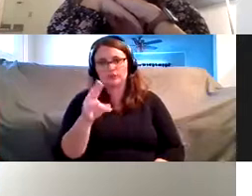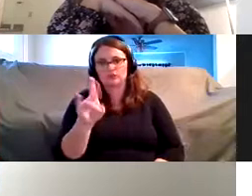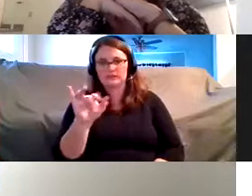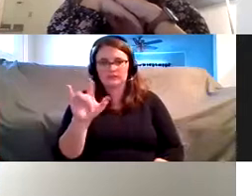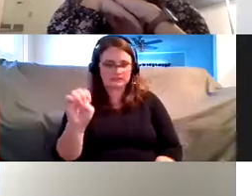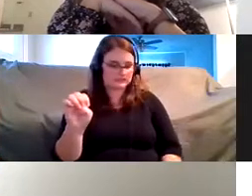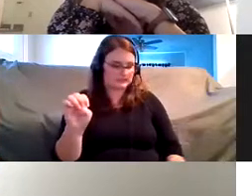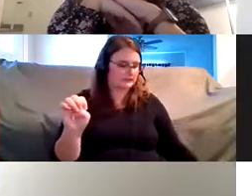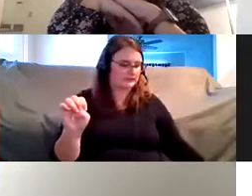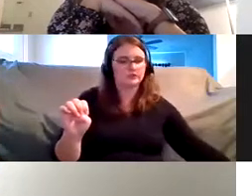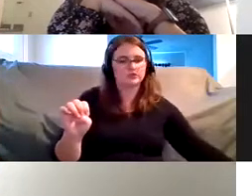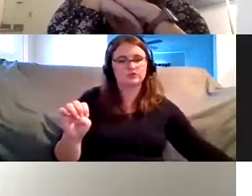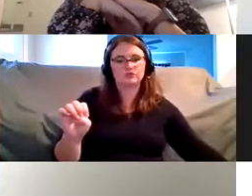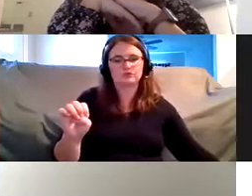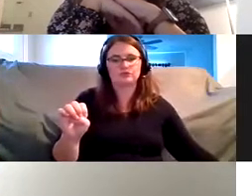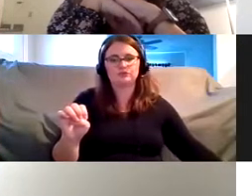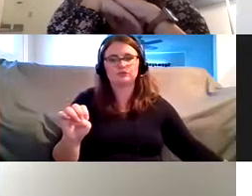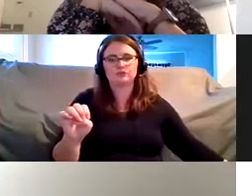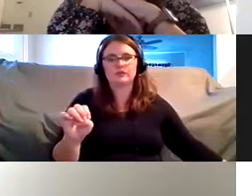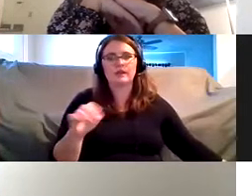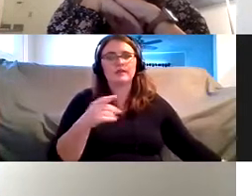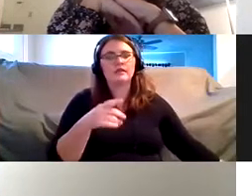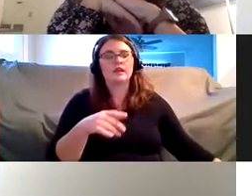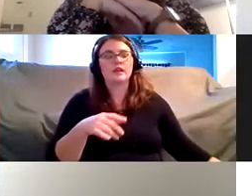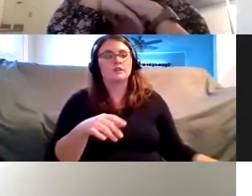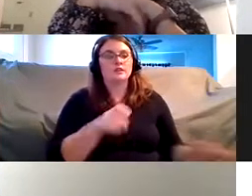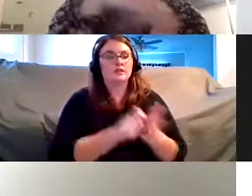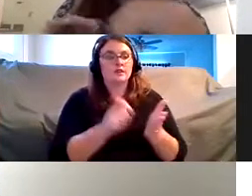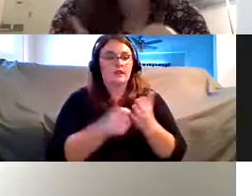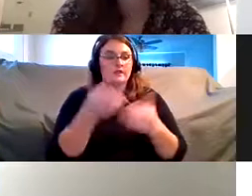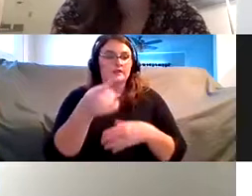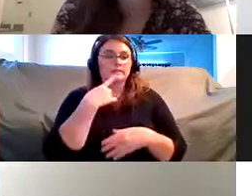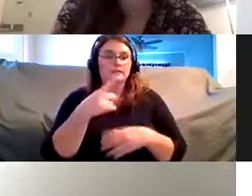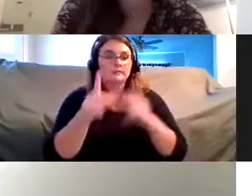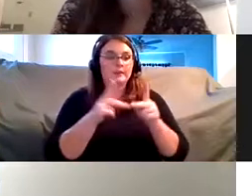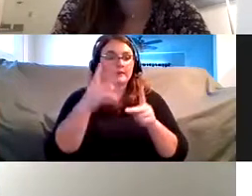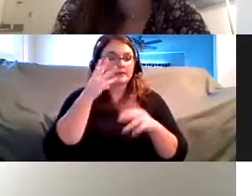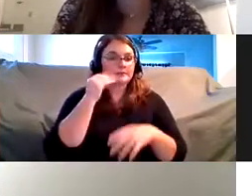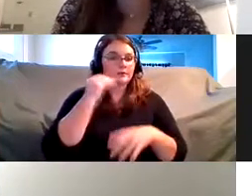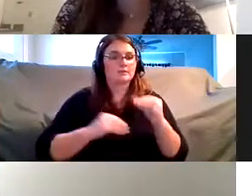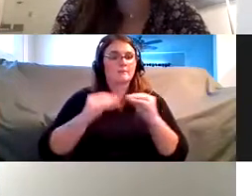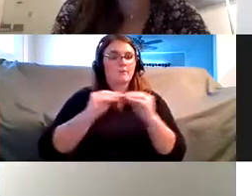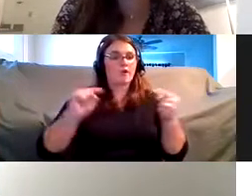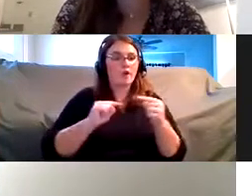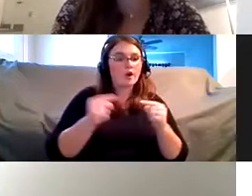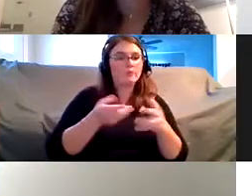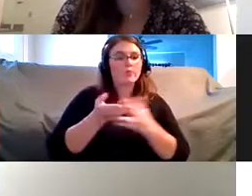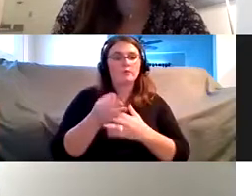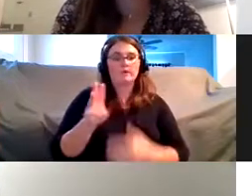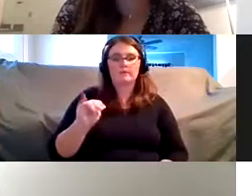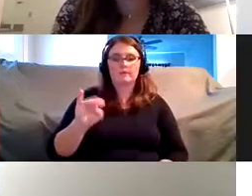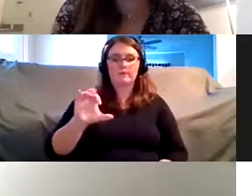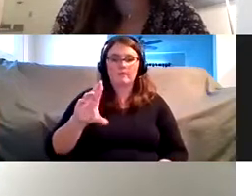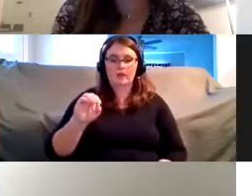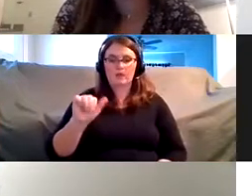that people experience more harm through microaggressions that they experience through openly